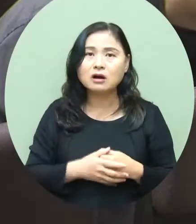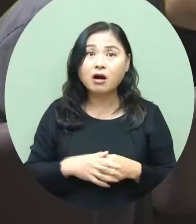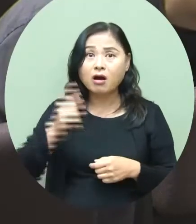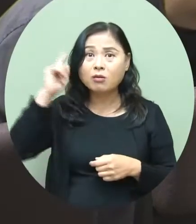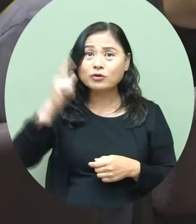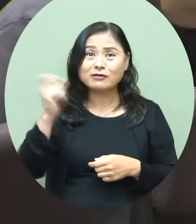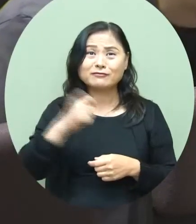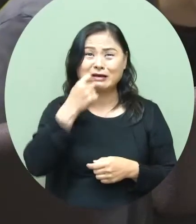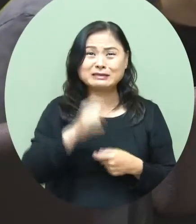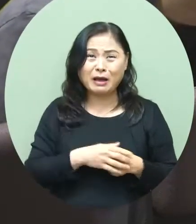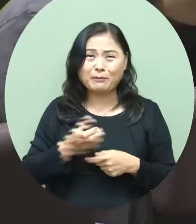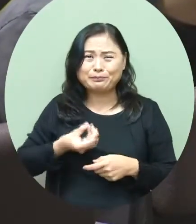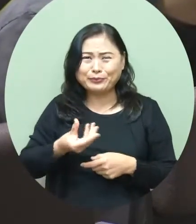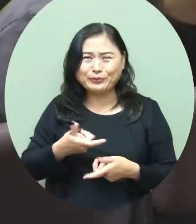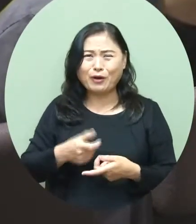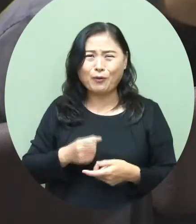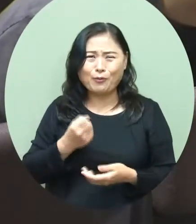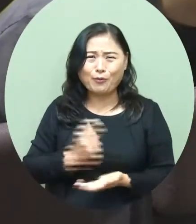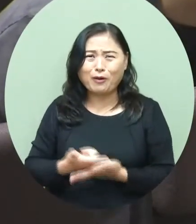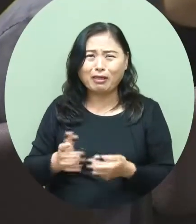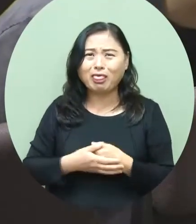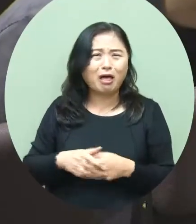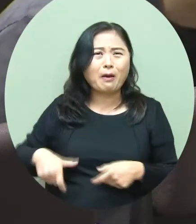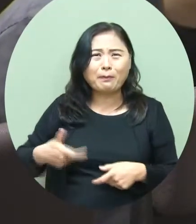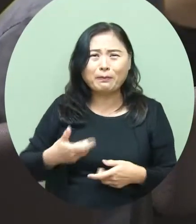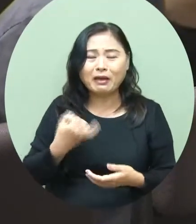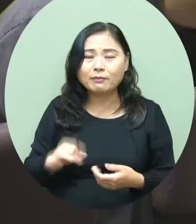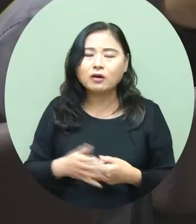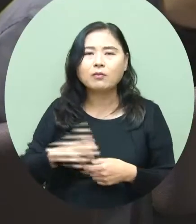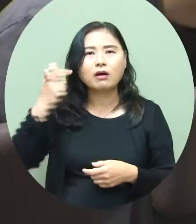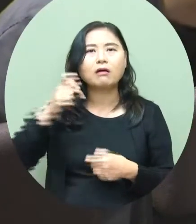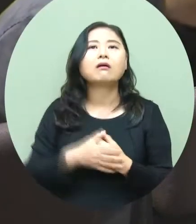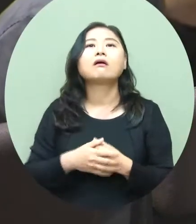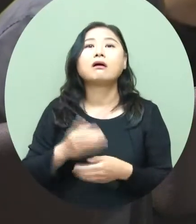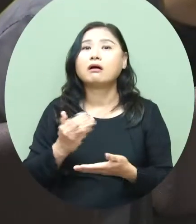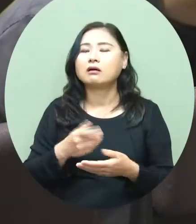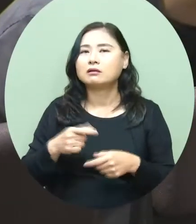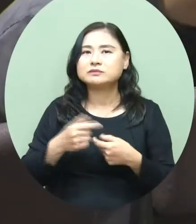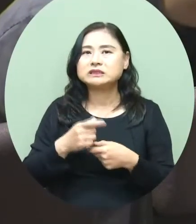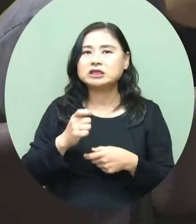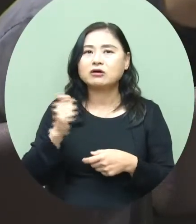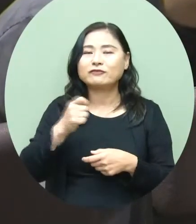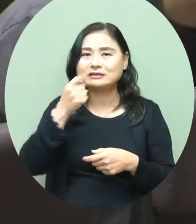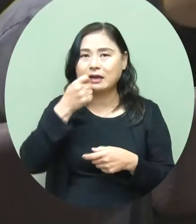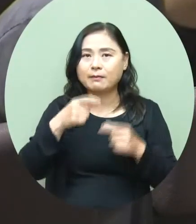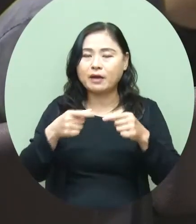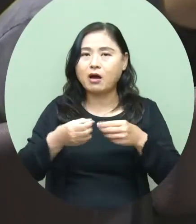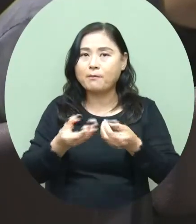before going out? Not every family can afford buying RAT kits.